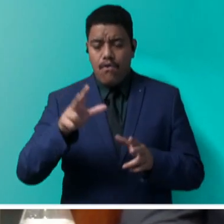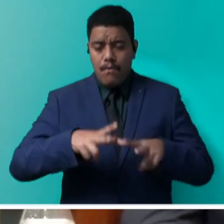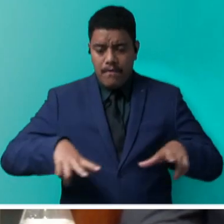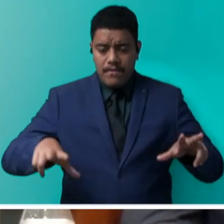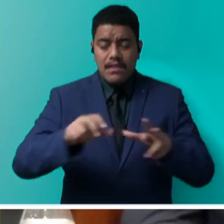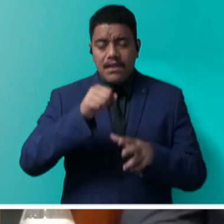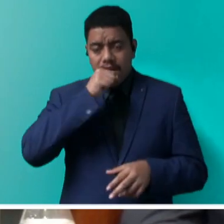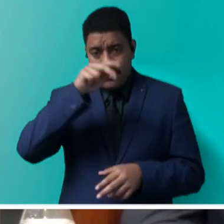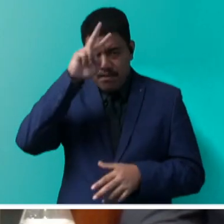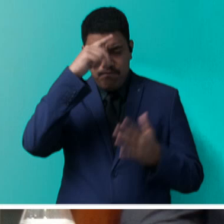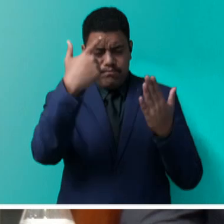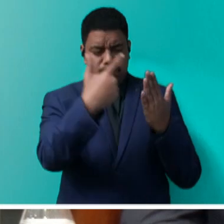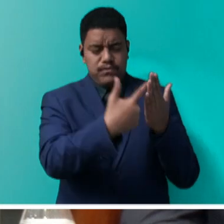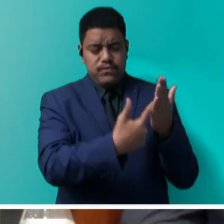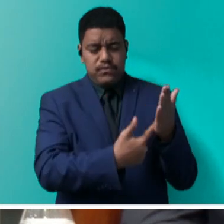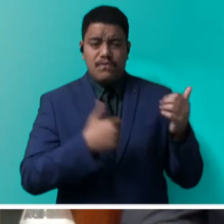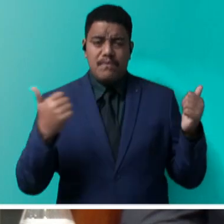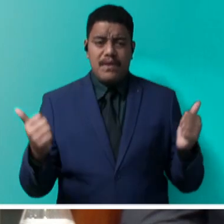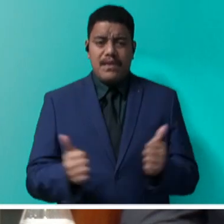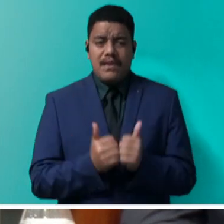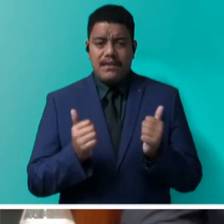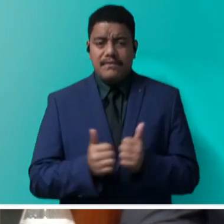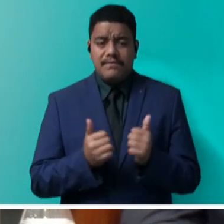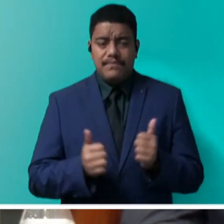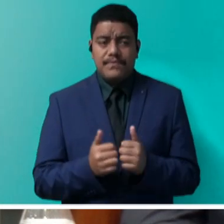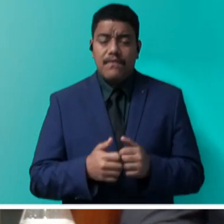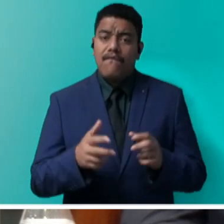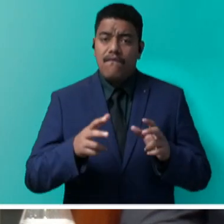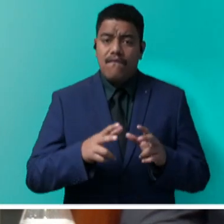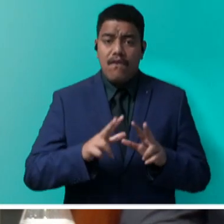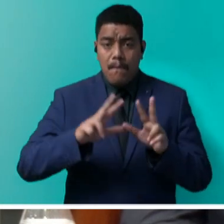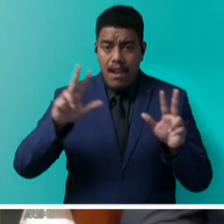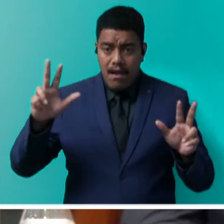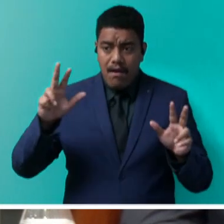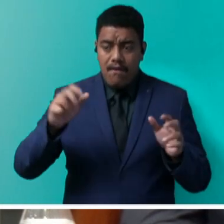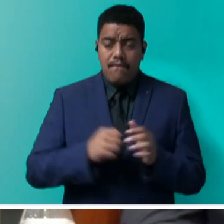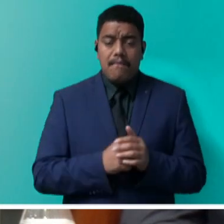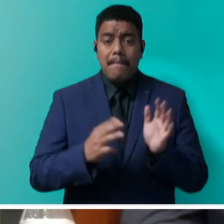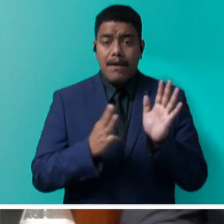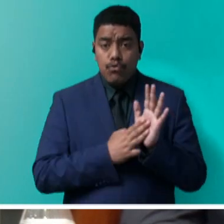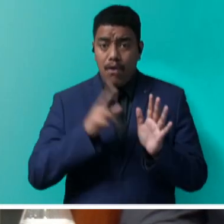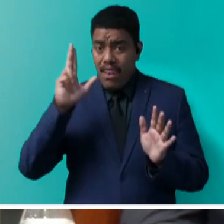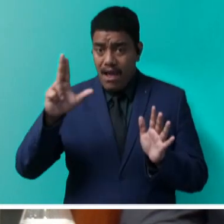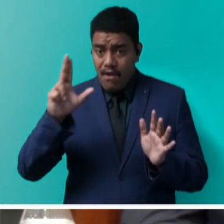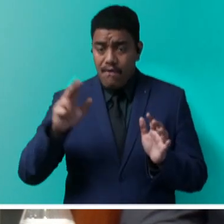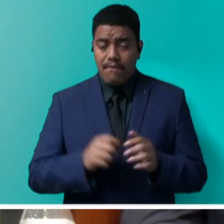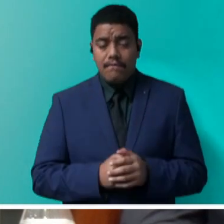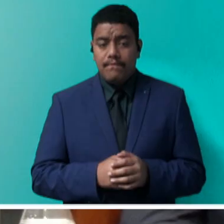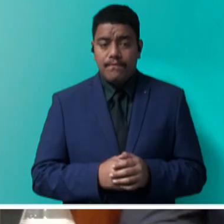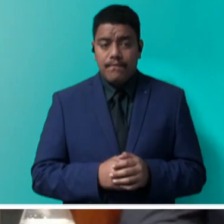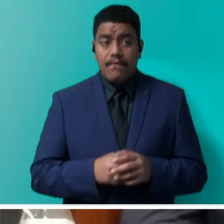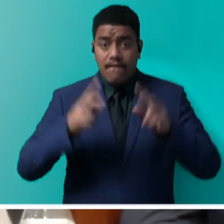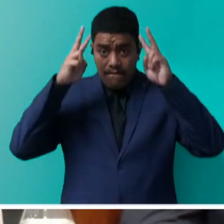listed. Many, like those on Wanombalavu, Matuku, are still in the scoping phase due to